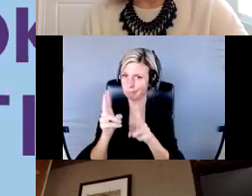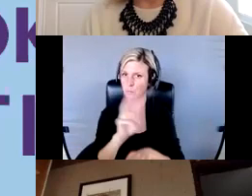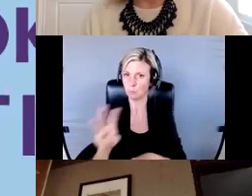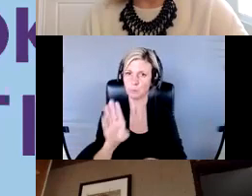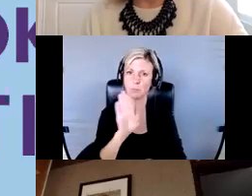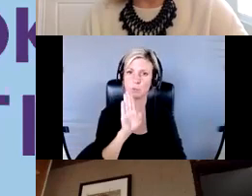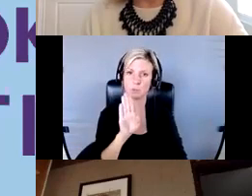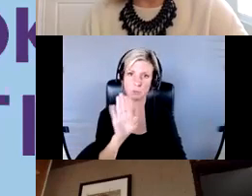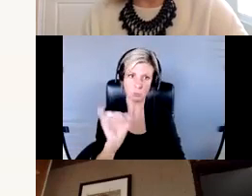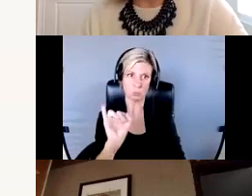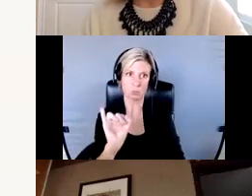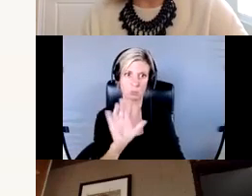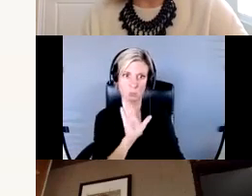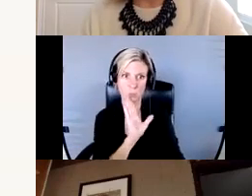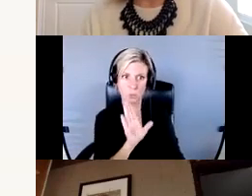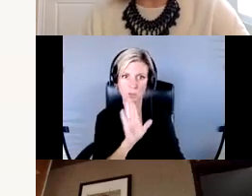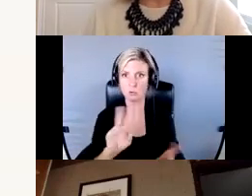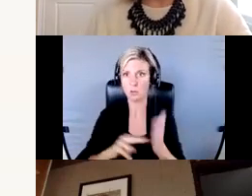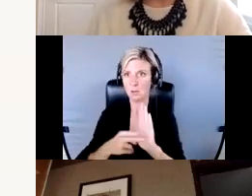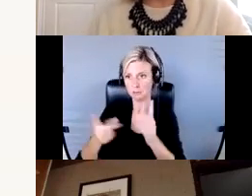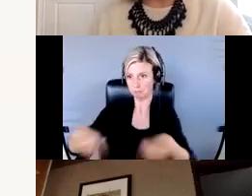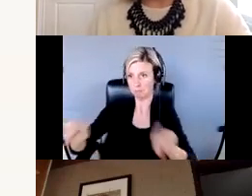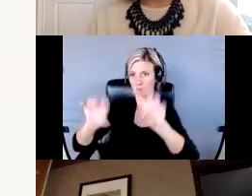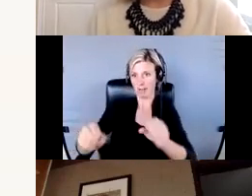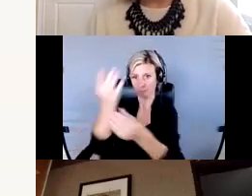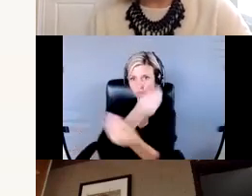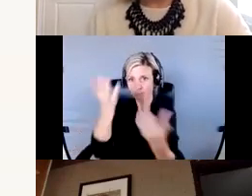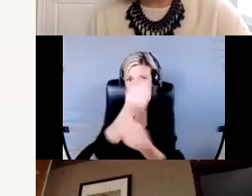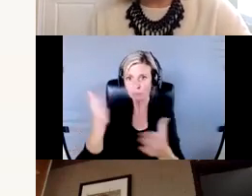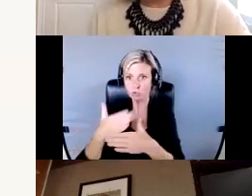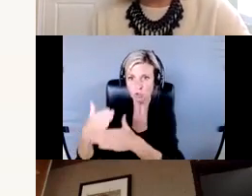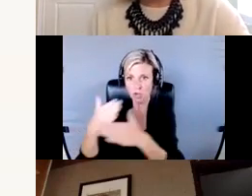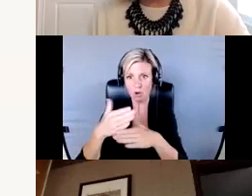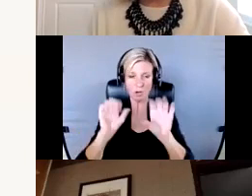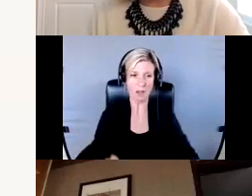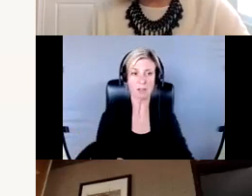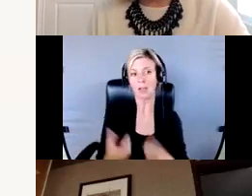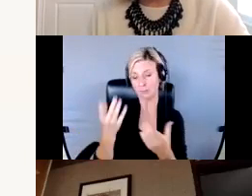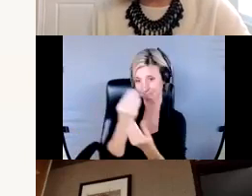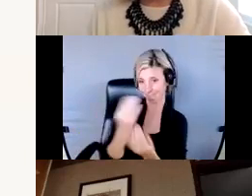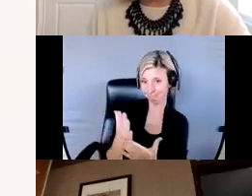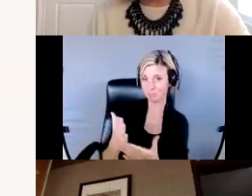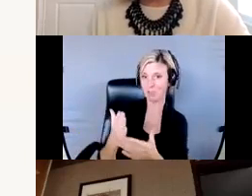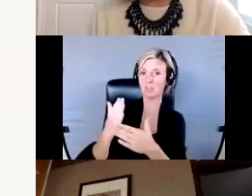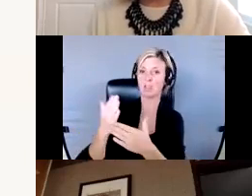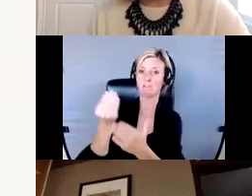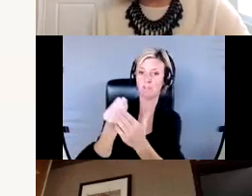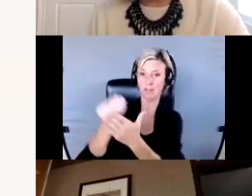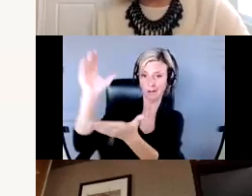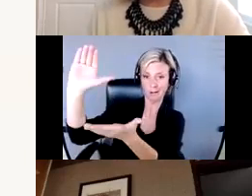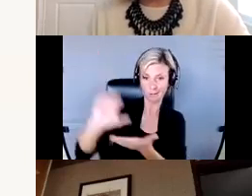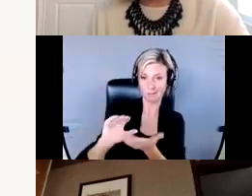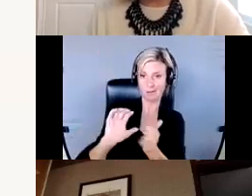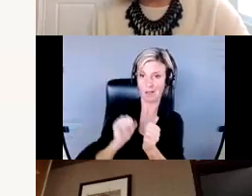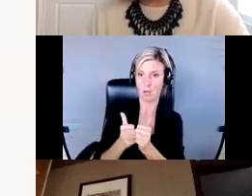their contacts. And then, of course, we are funded through the Ministry of Seniors and Accessibility, and we do